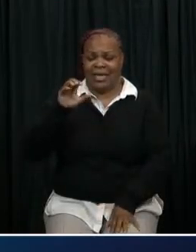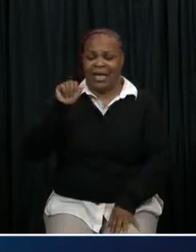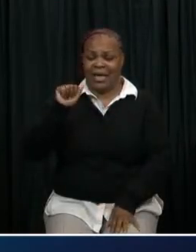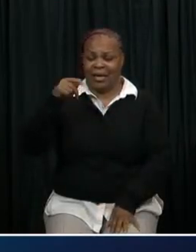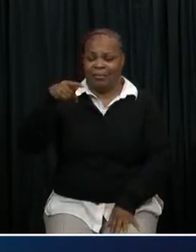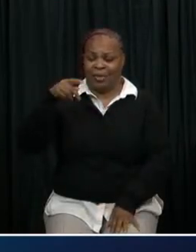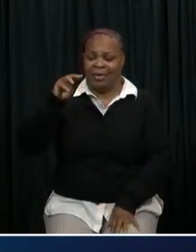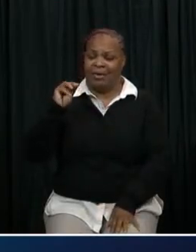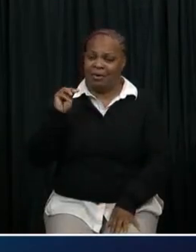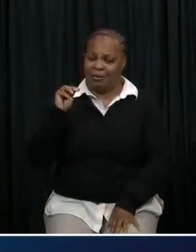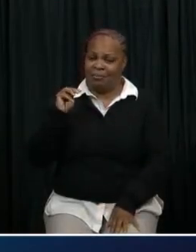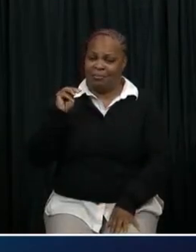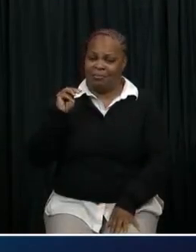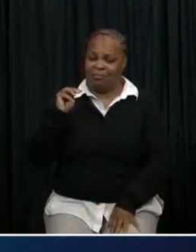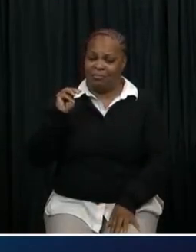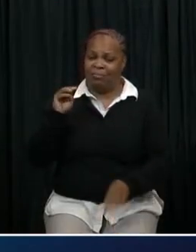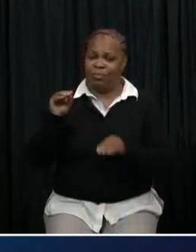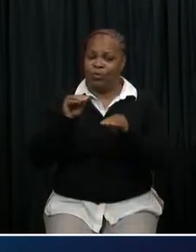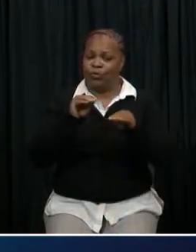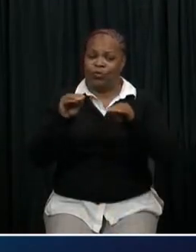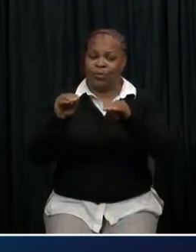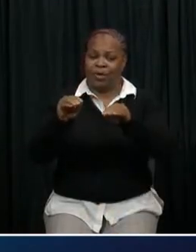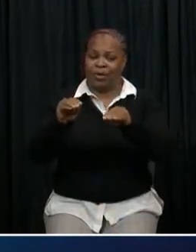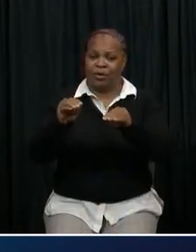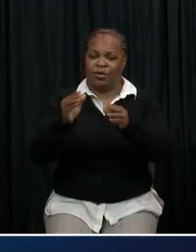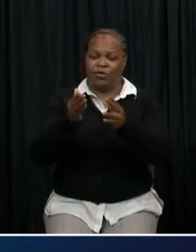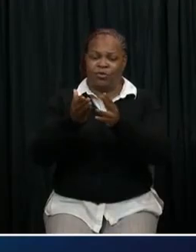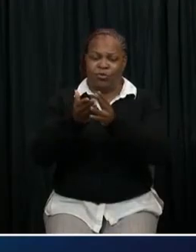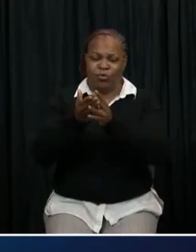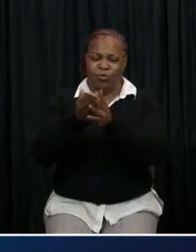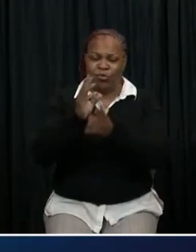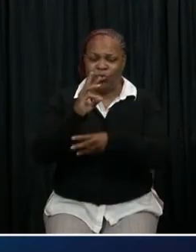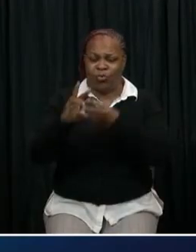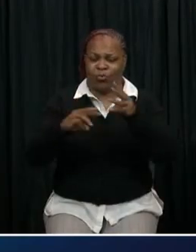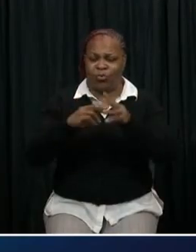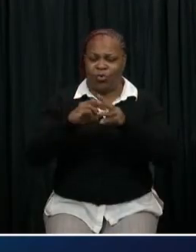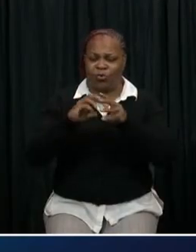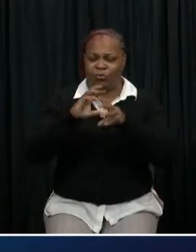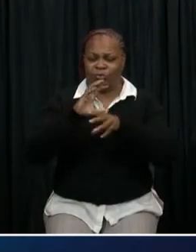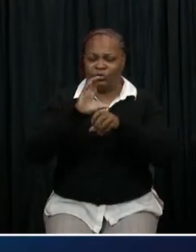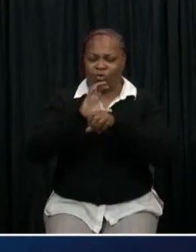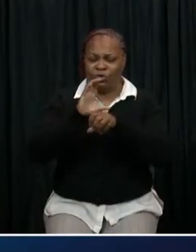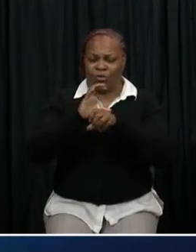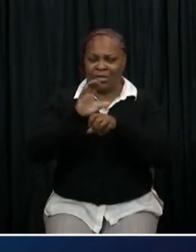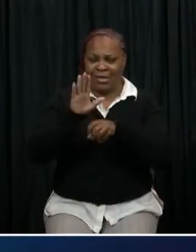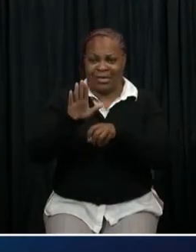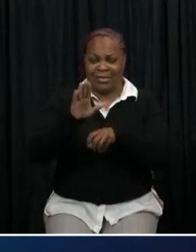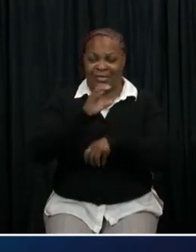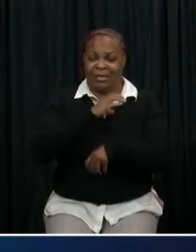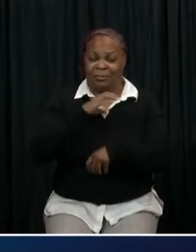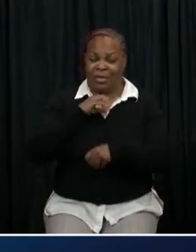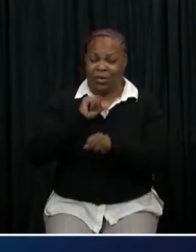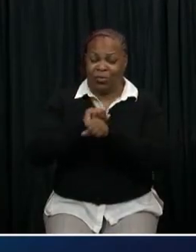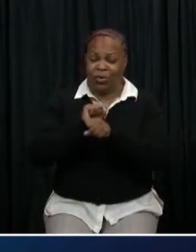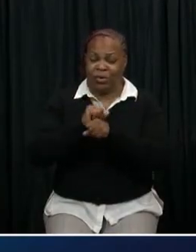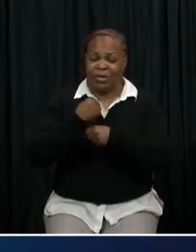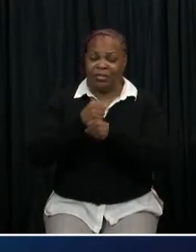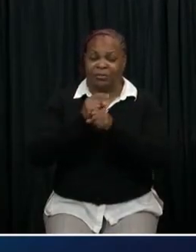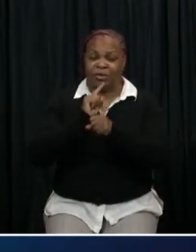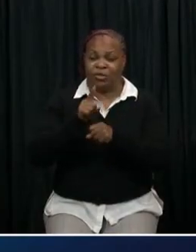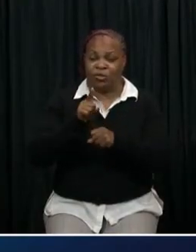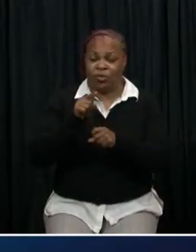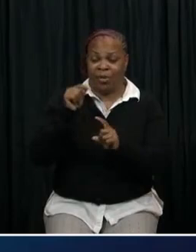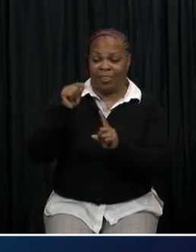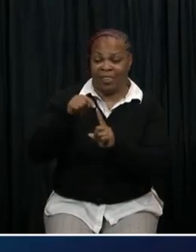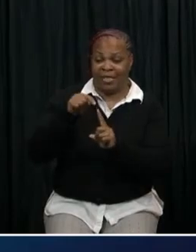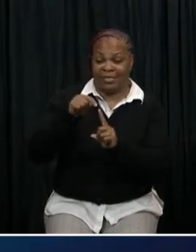Possibility Ministries movement throughout the world church, and his and the committee's work to ensure this church